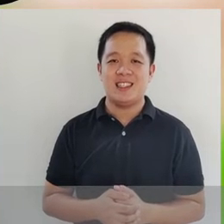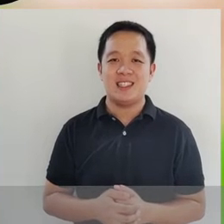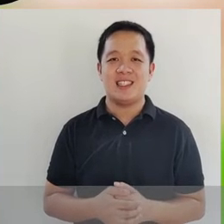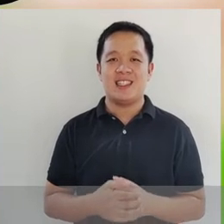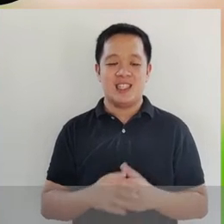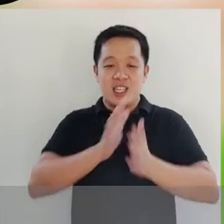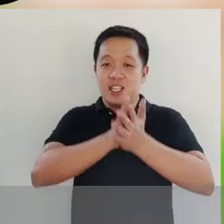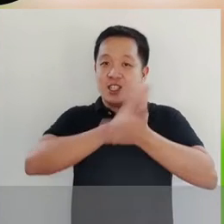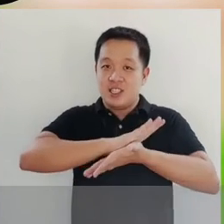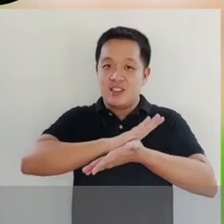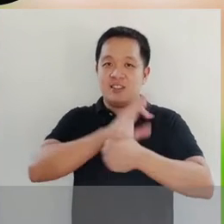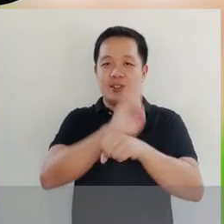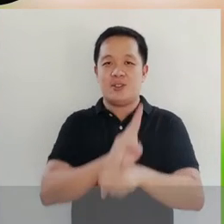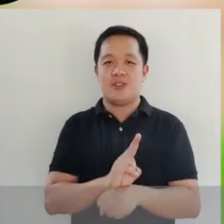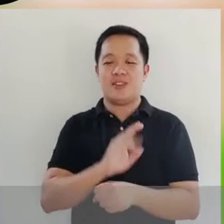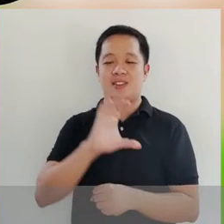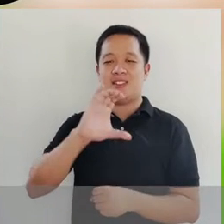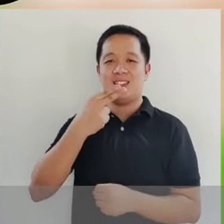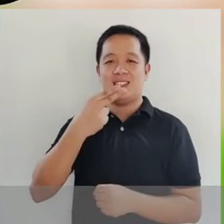3. CH for cheese.